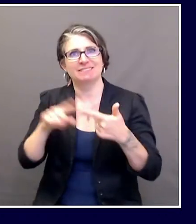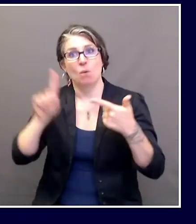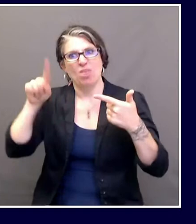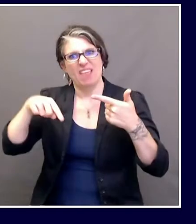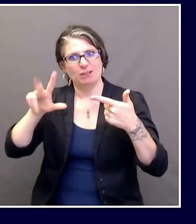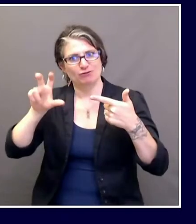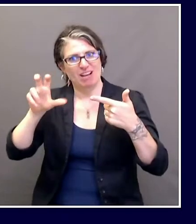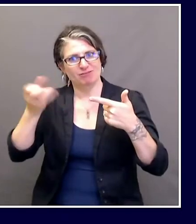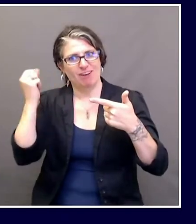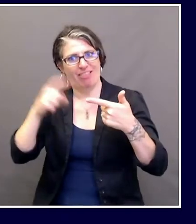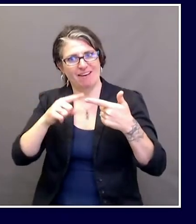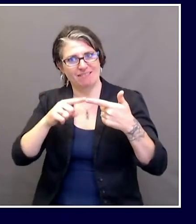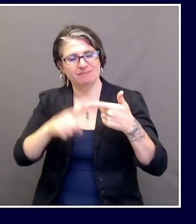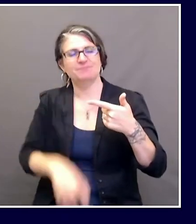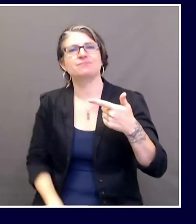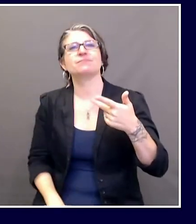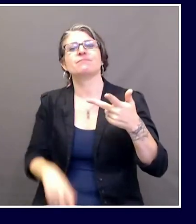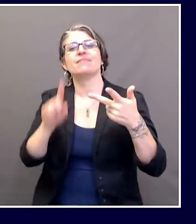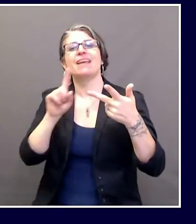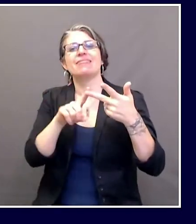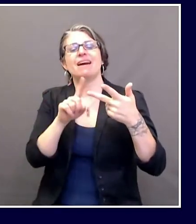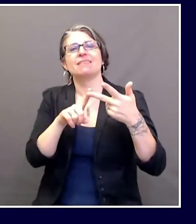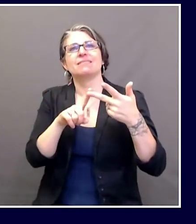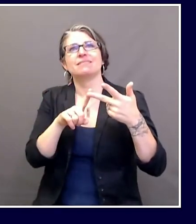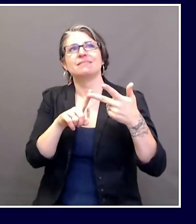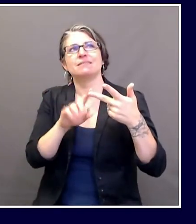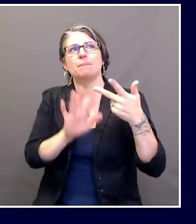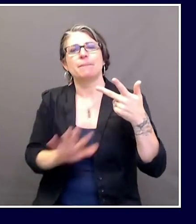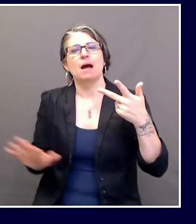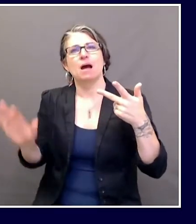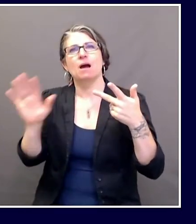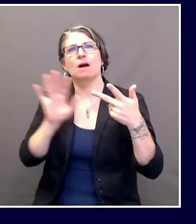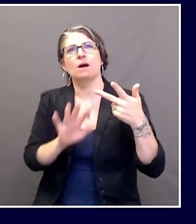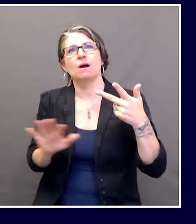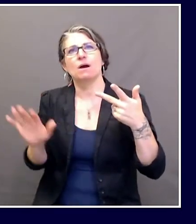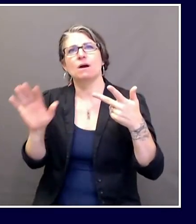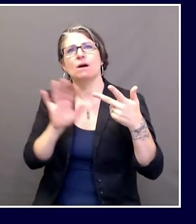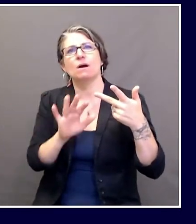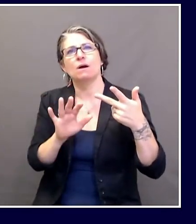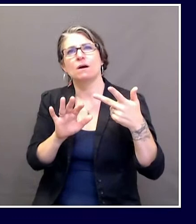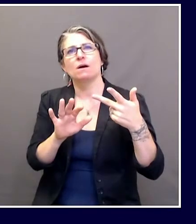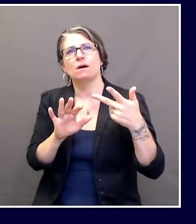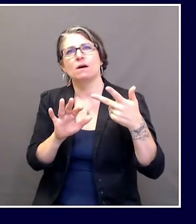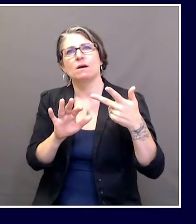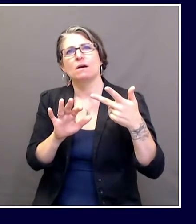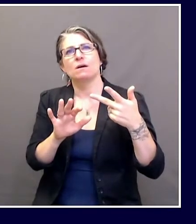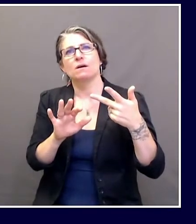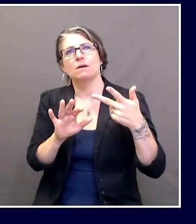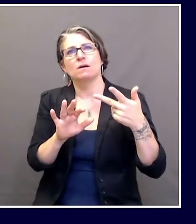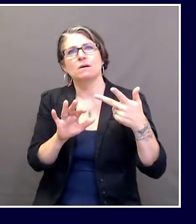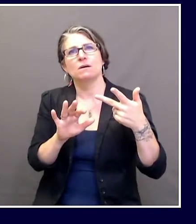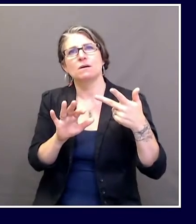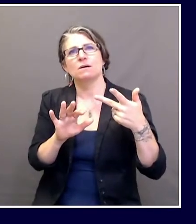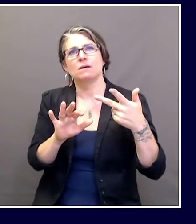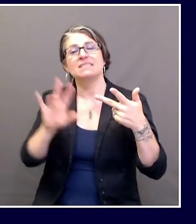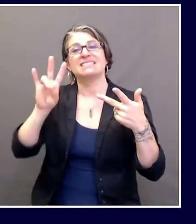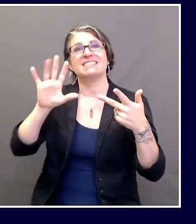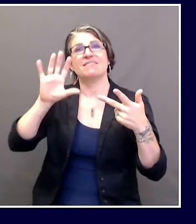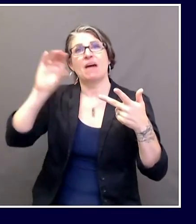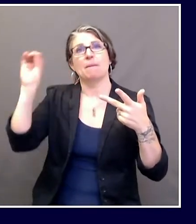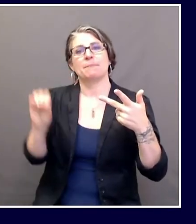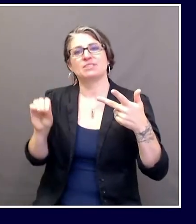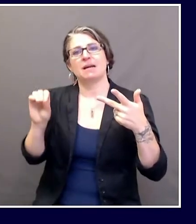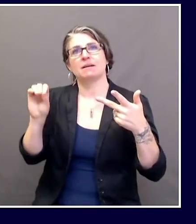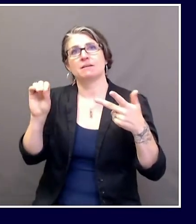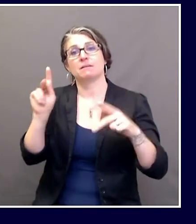getting a fishing license. We did see that 75% of the people who got these incentives were under the age of